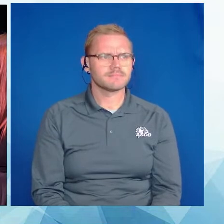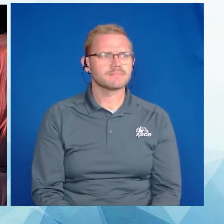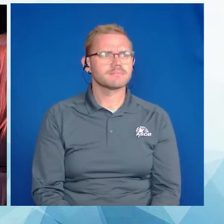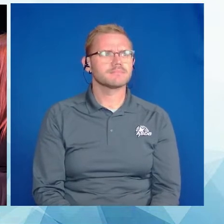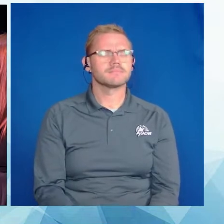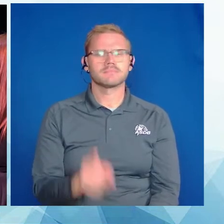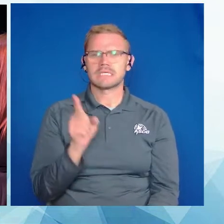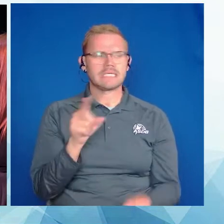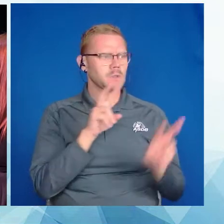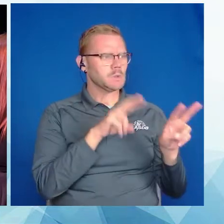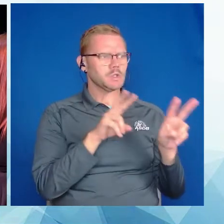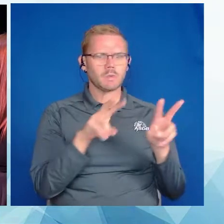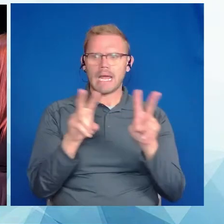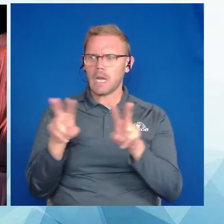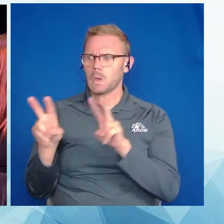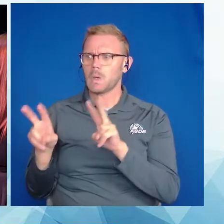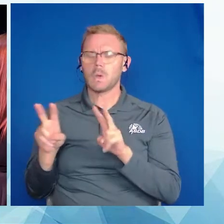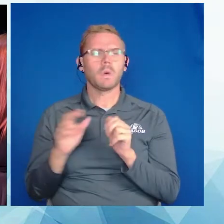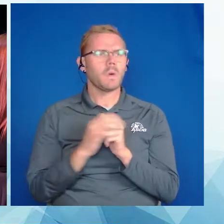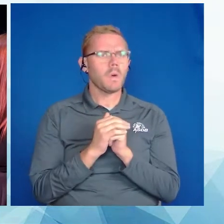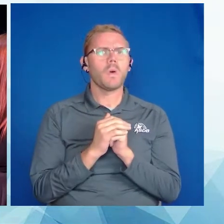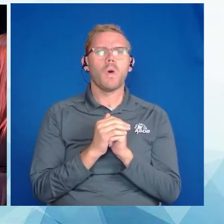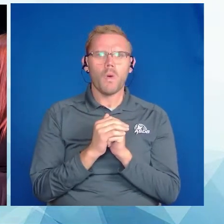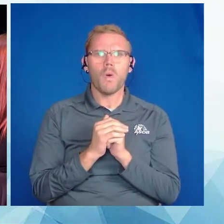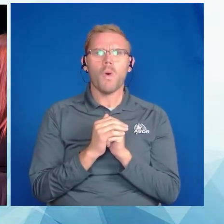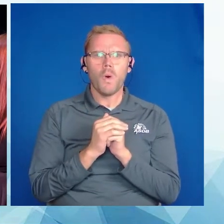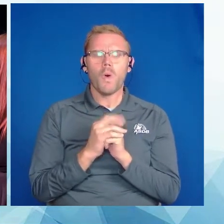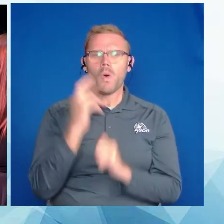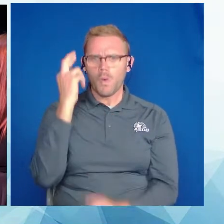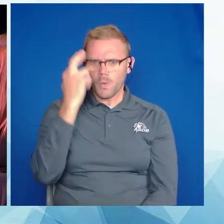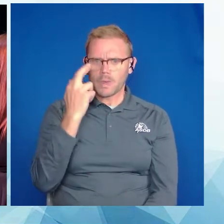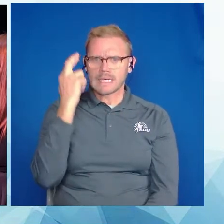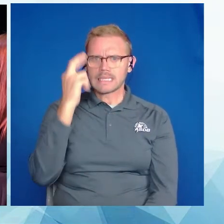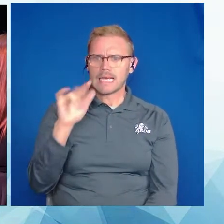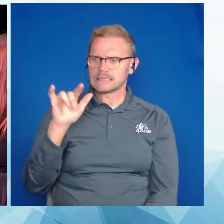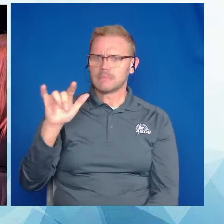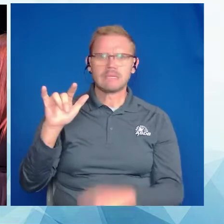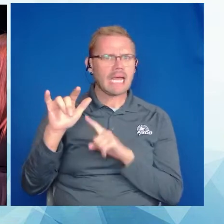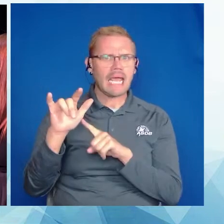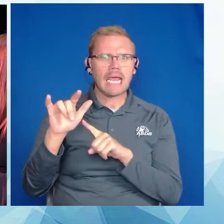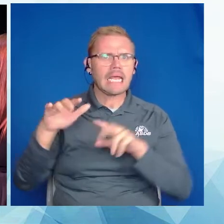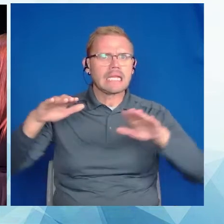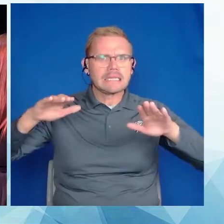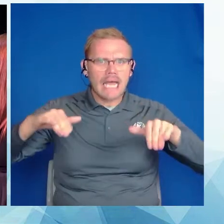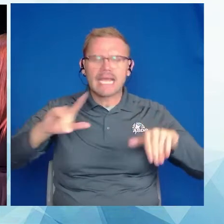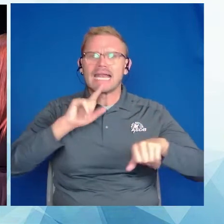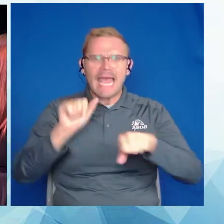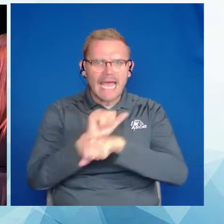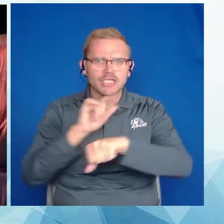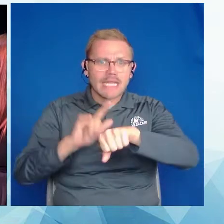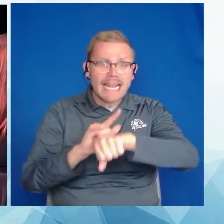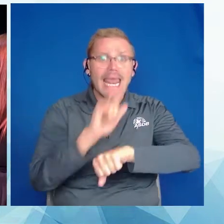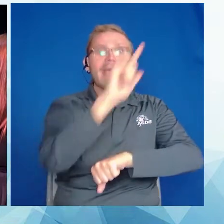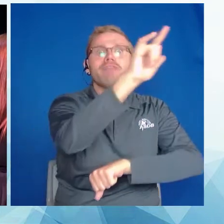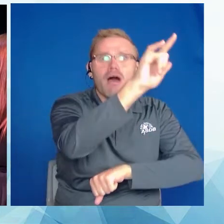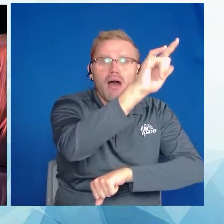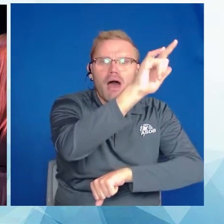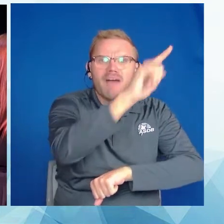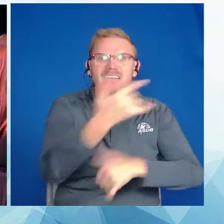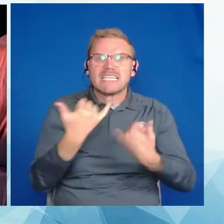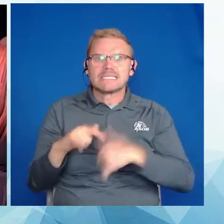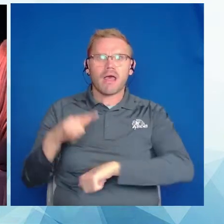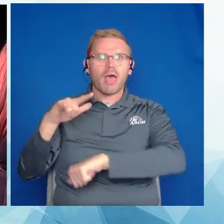took a look around and realized that the plane had not yet taken off. He looked at